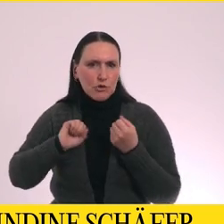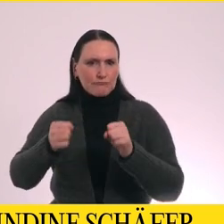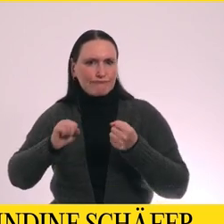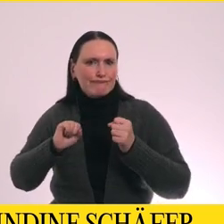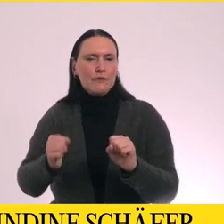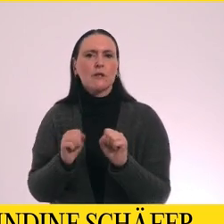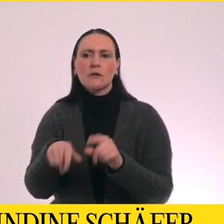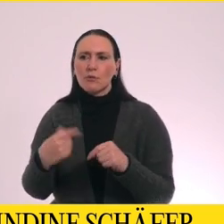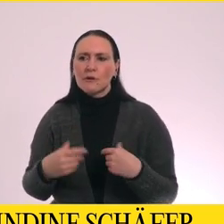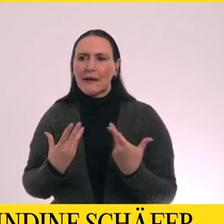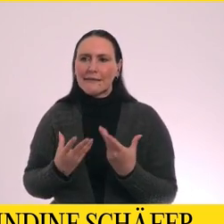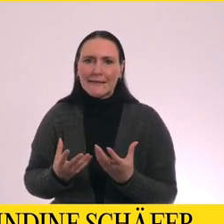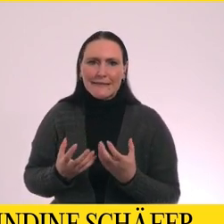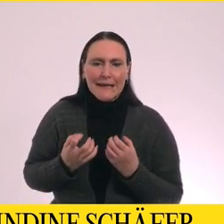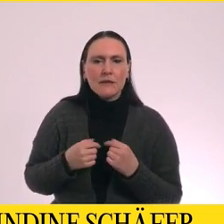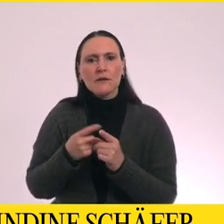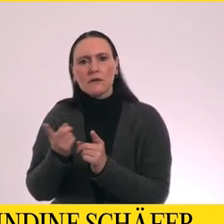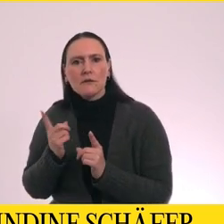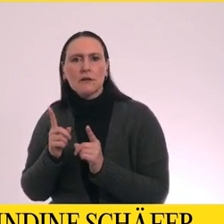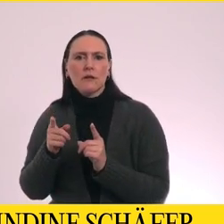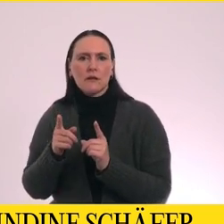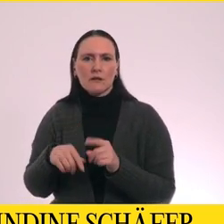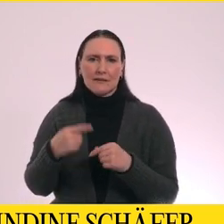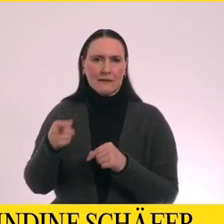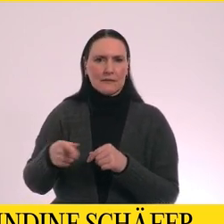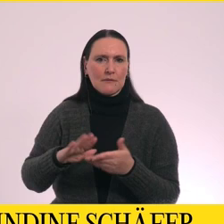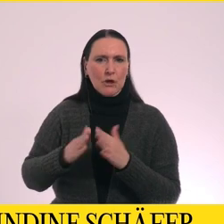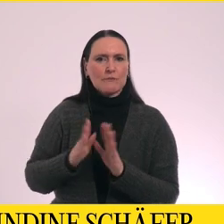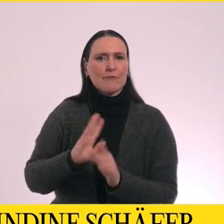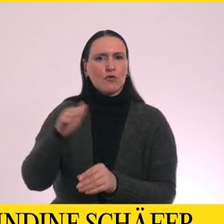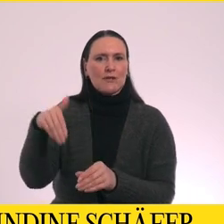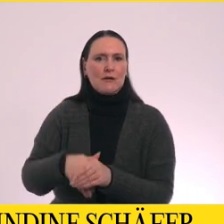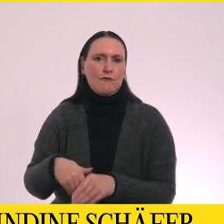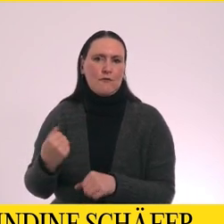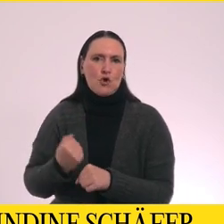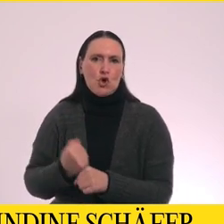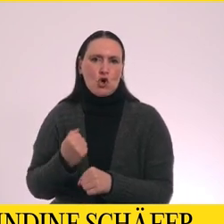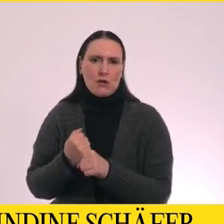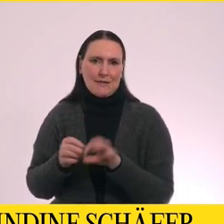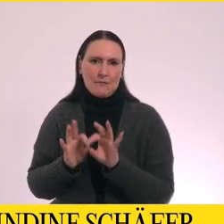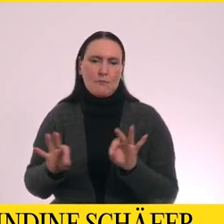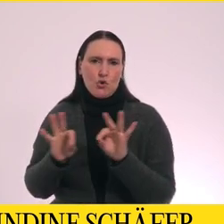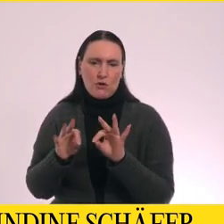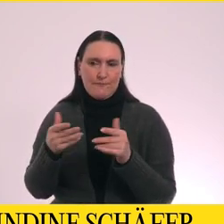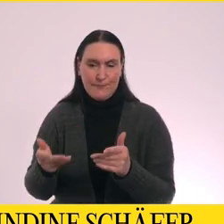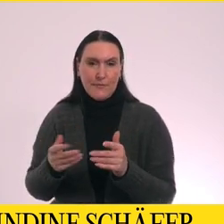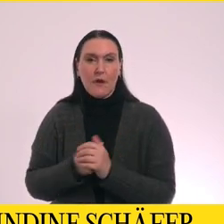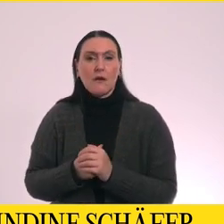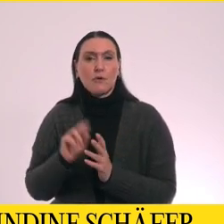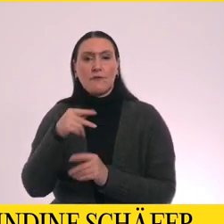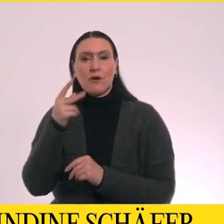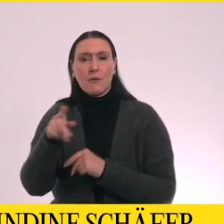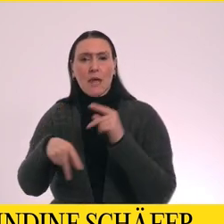very central to the work. We operate in a system where we